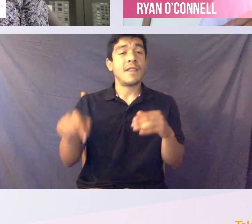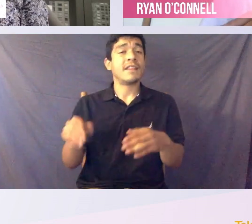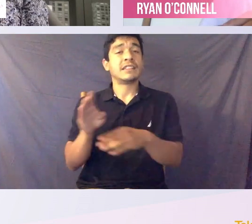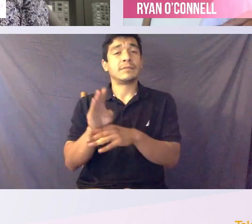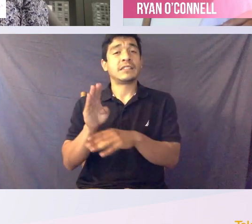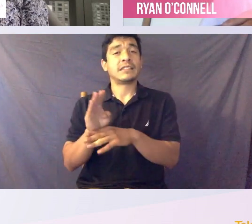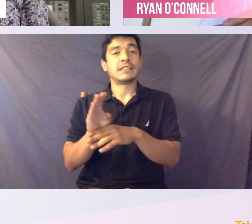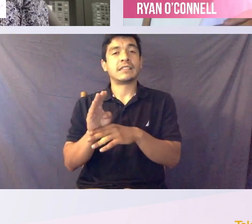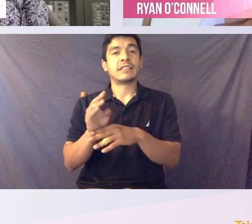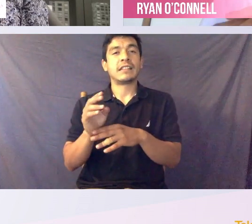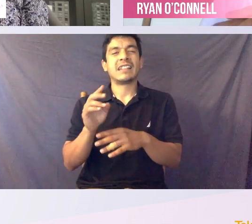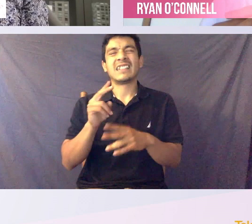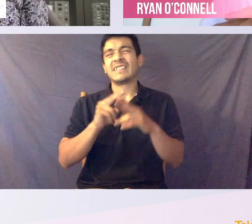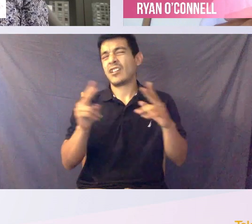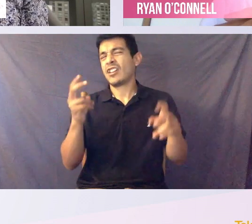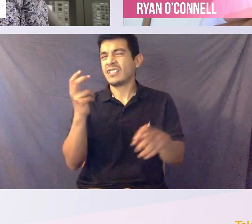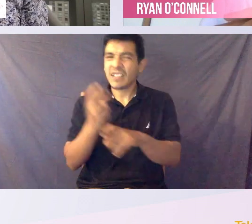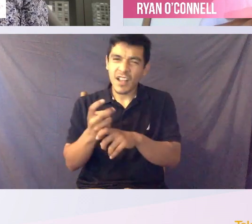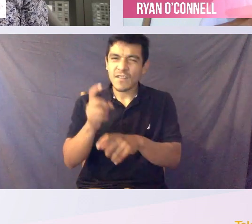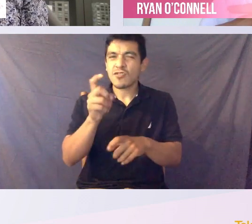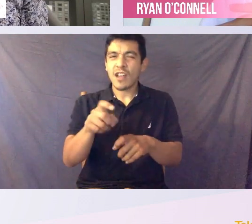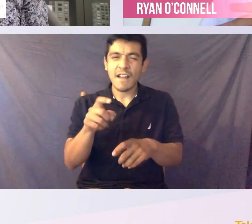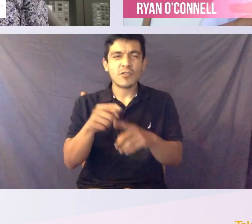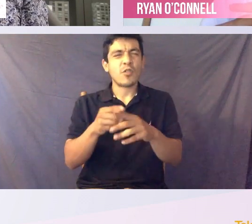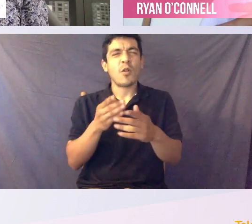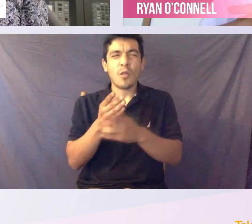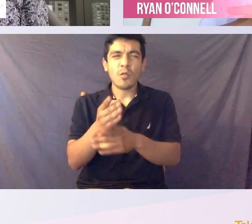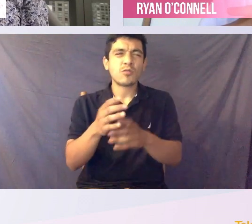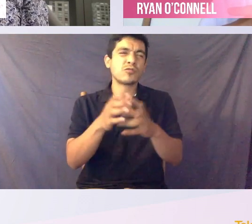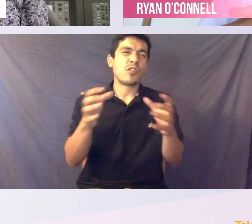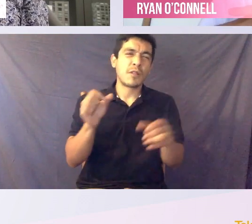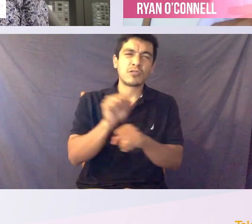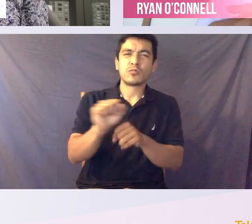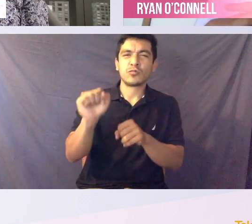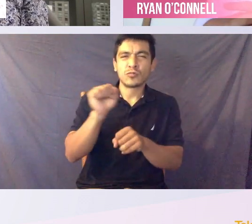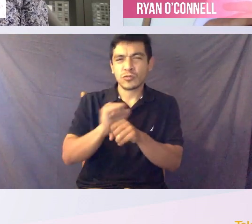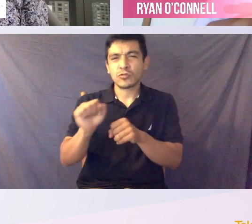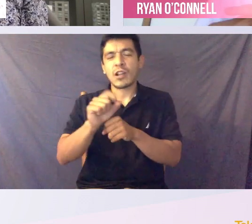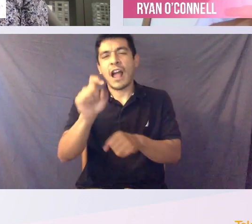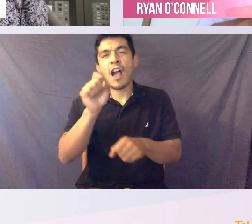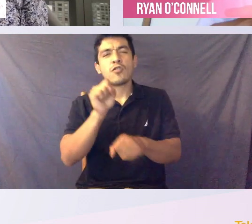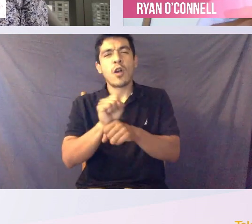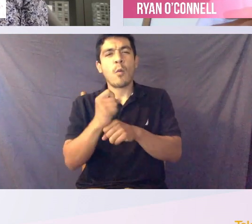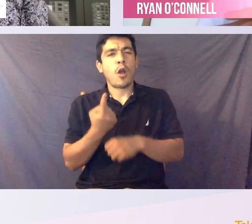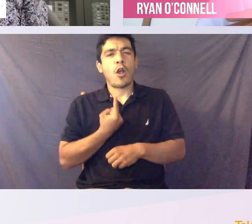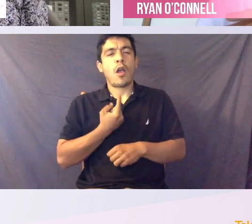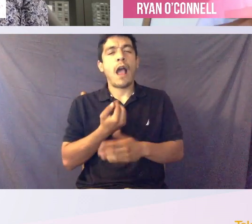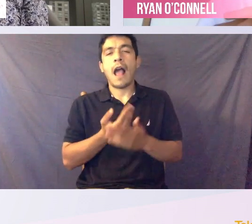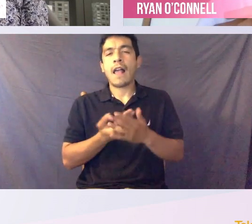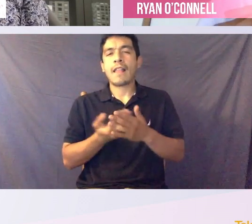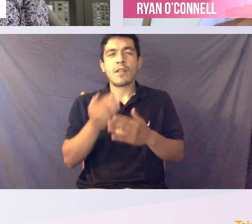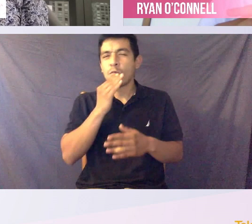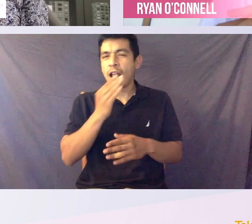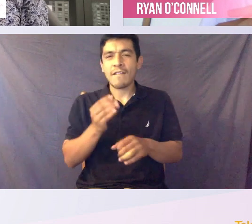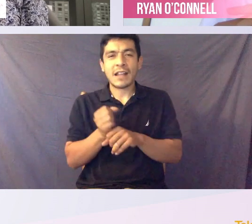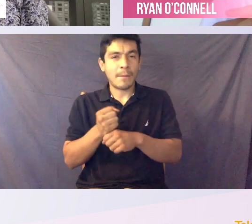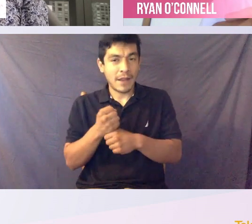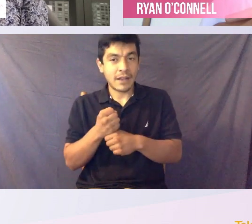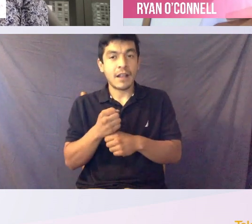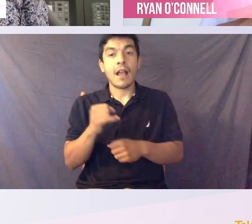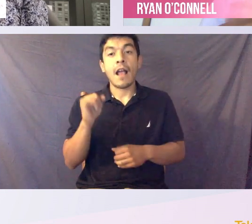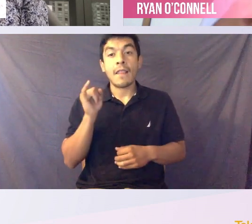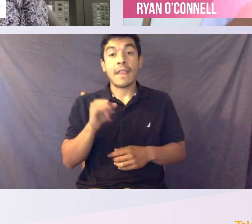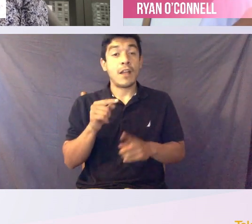such a slog, and you do so much work and you can work in a vacuum and things can never get made, blah, blah, blah, blah, blah, that like, to